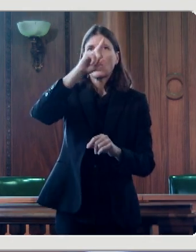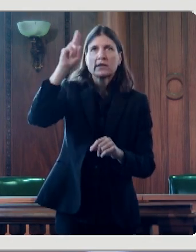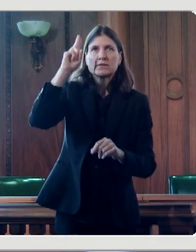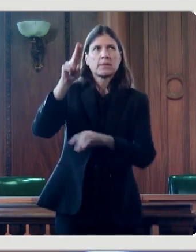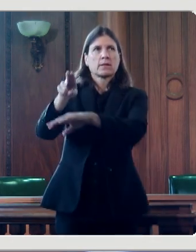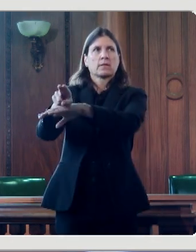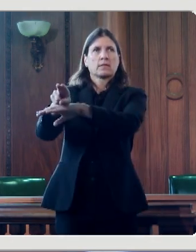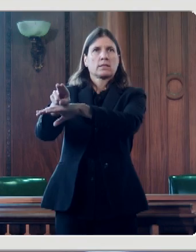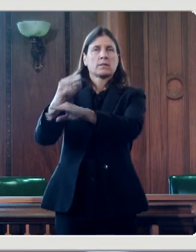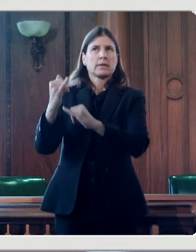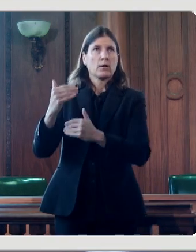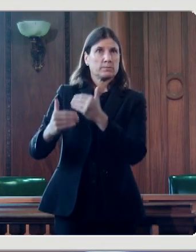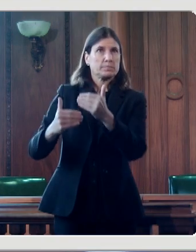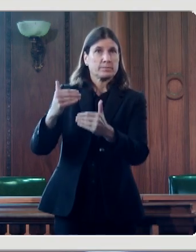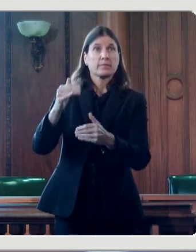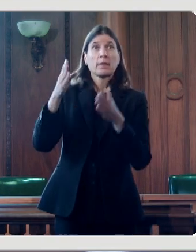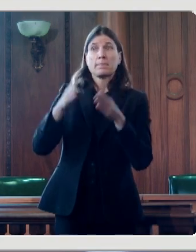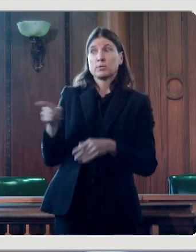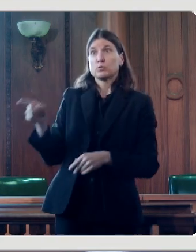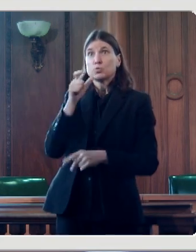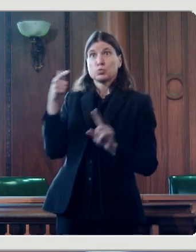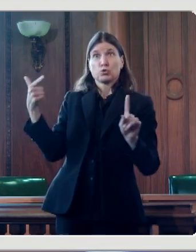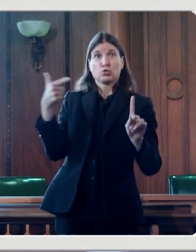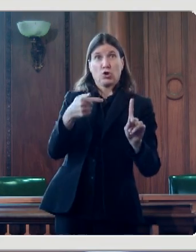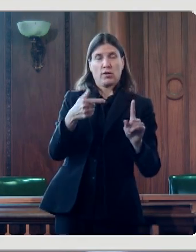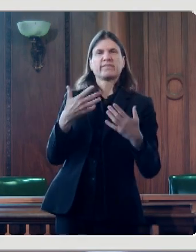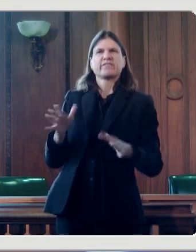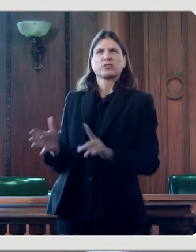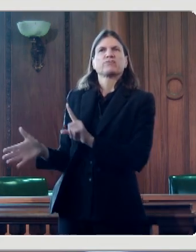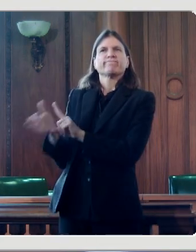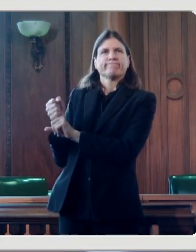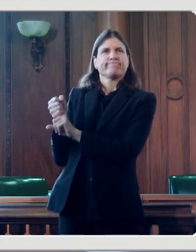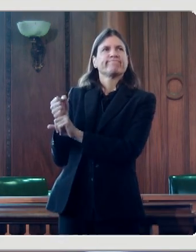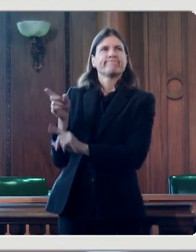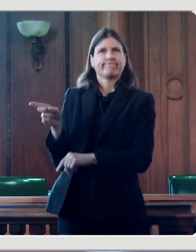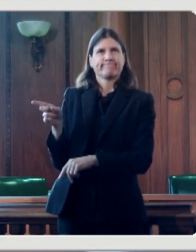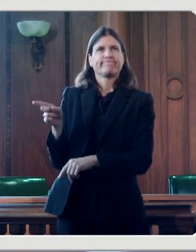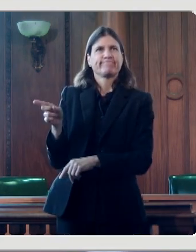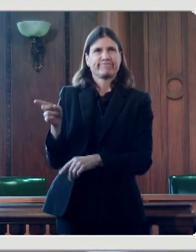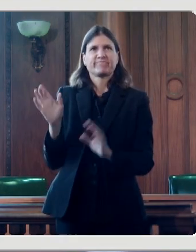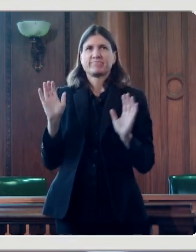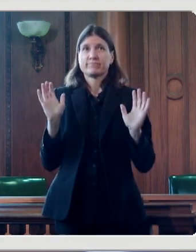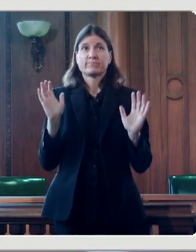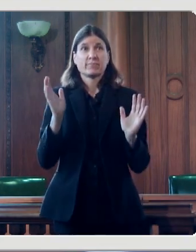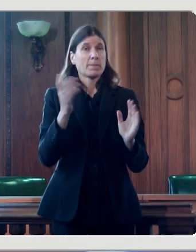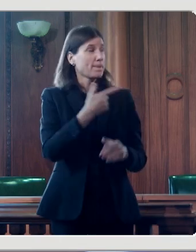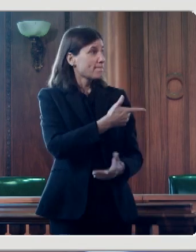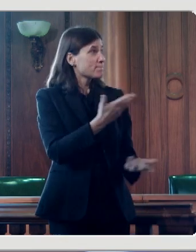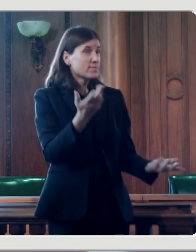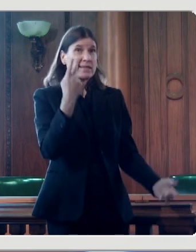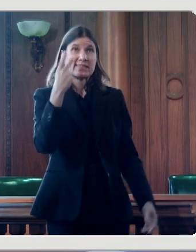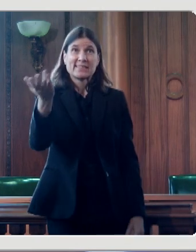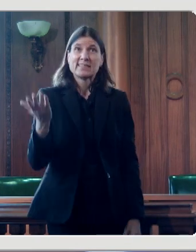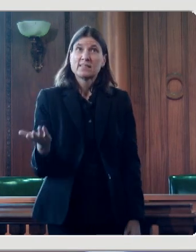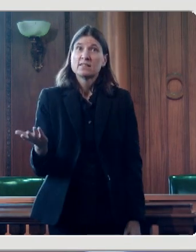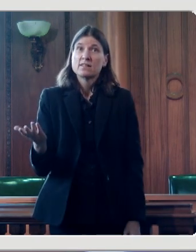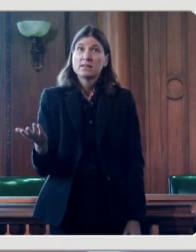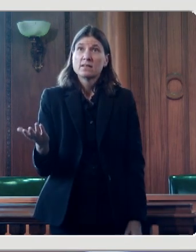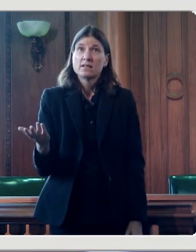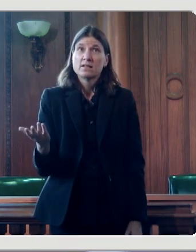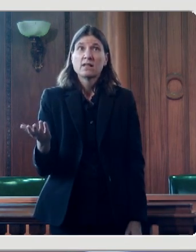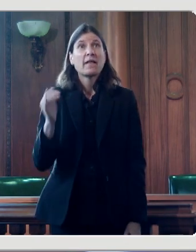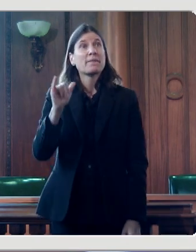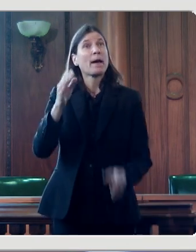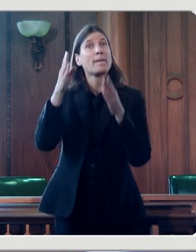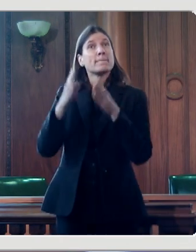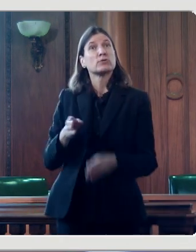was Christopher Gardner. Lo and behold, I'm like a broken record. 30